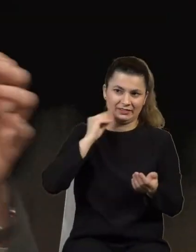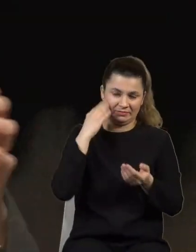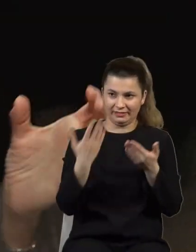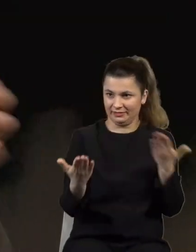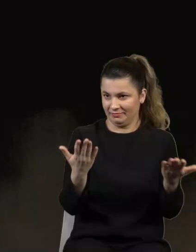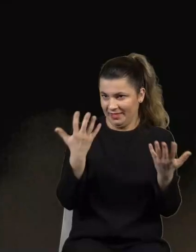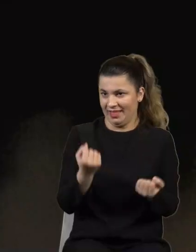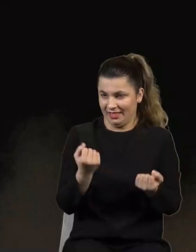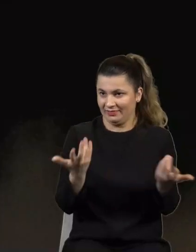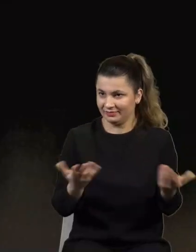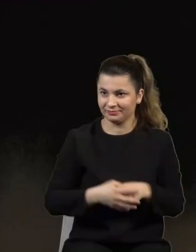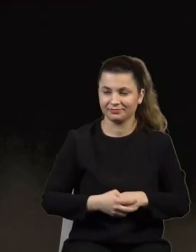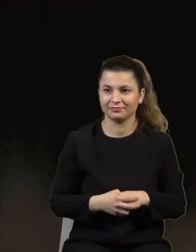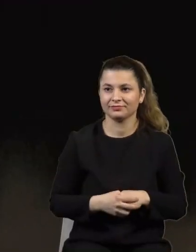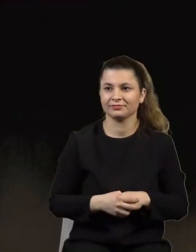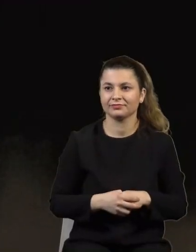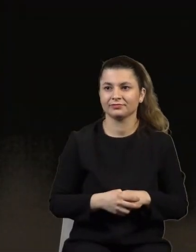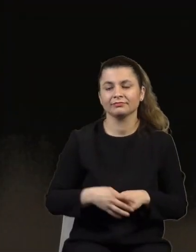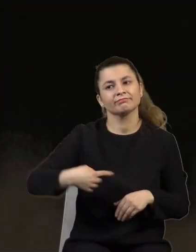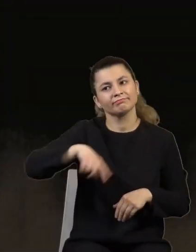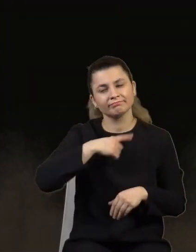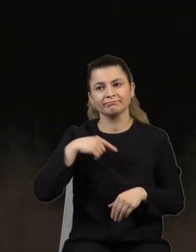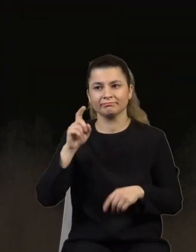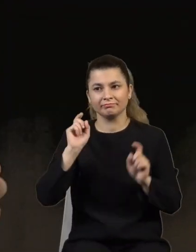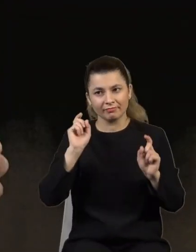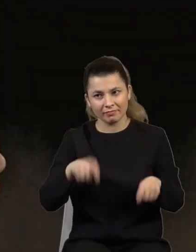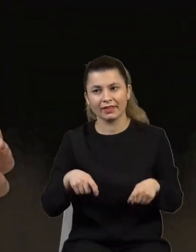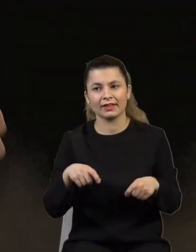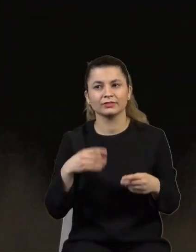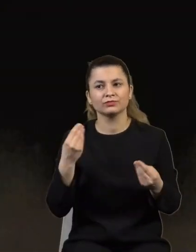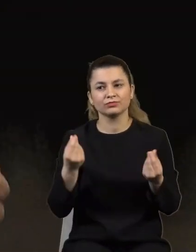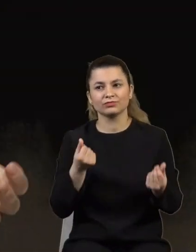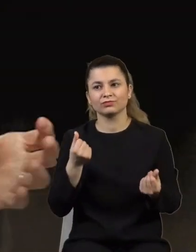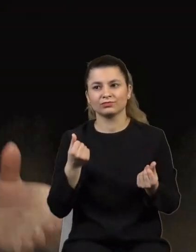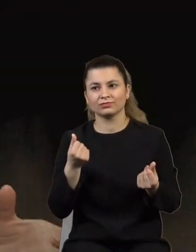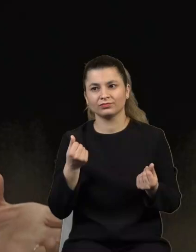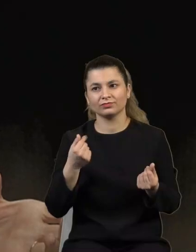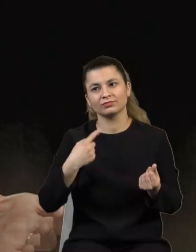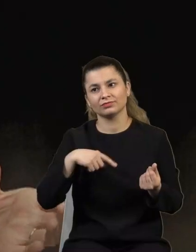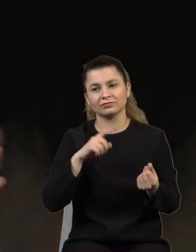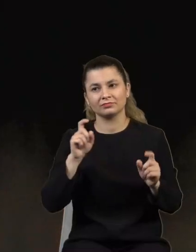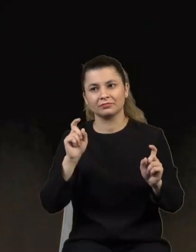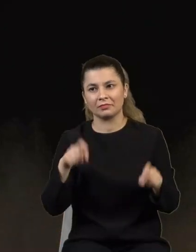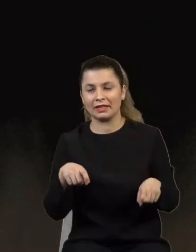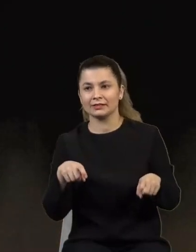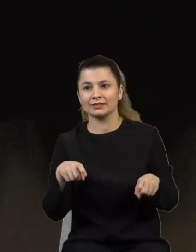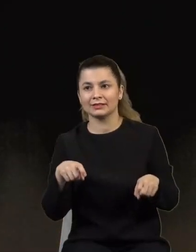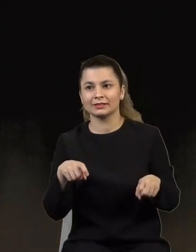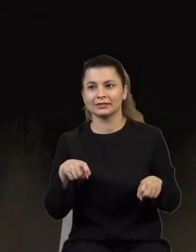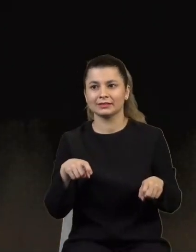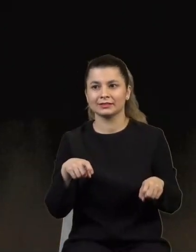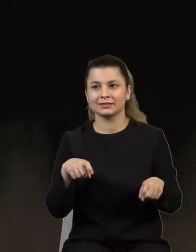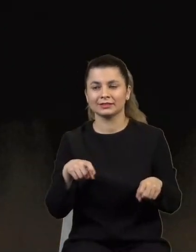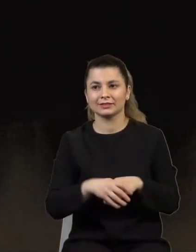classify the different investments in the different European